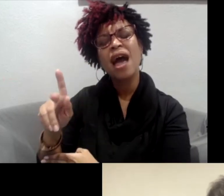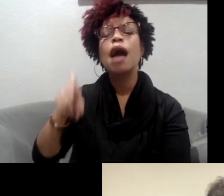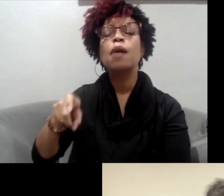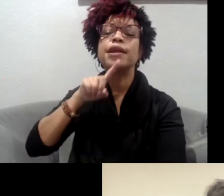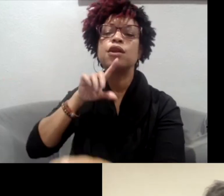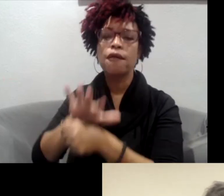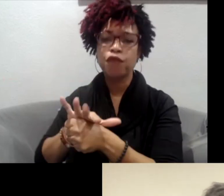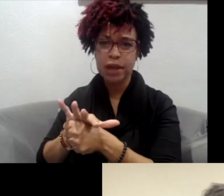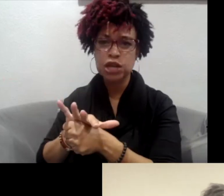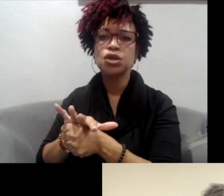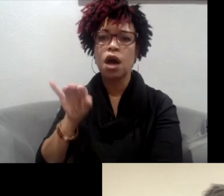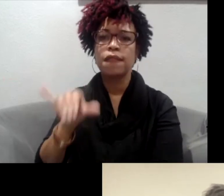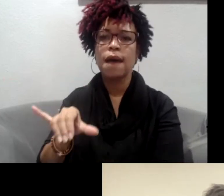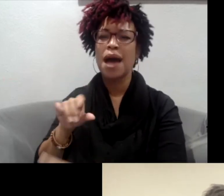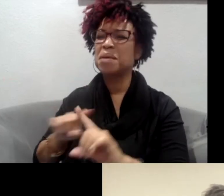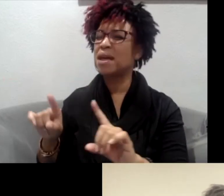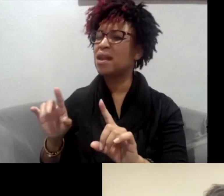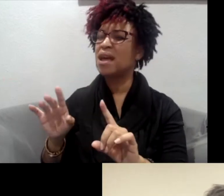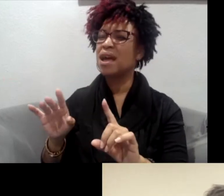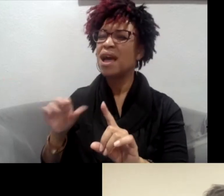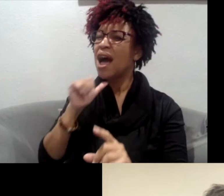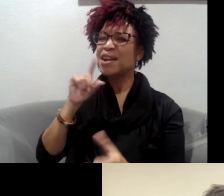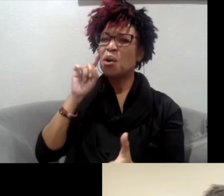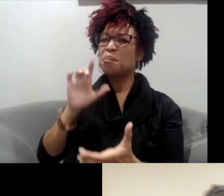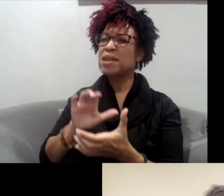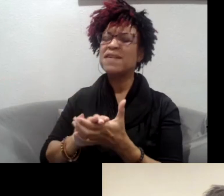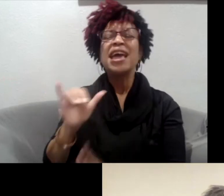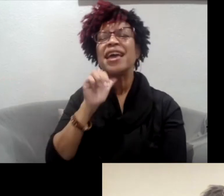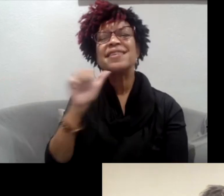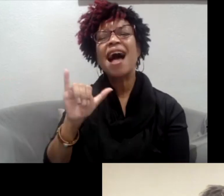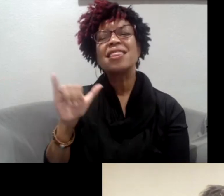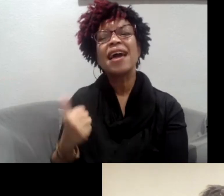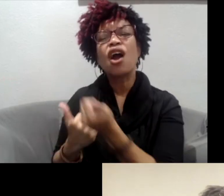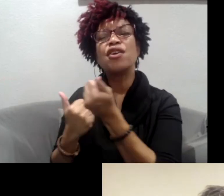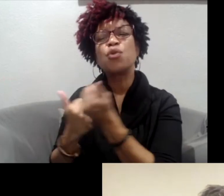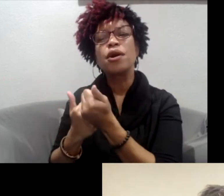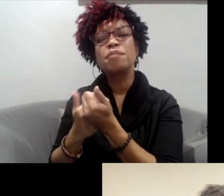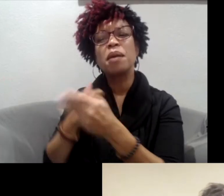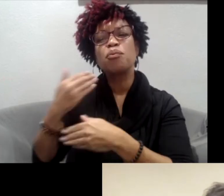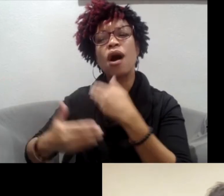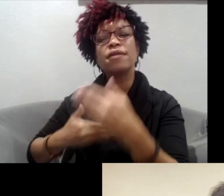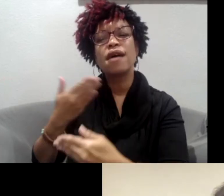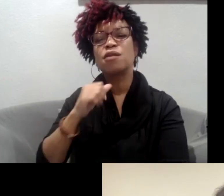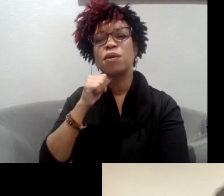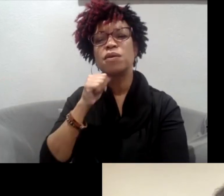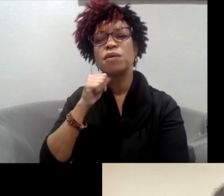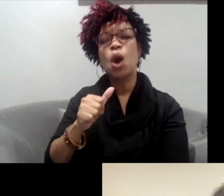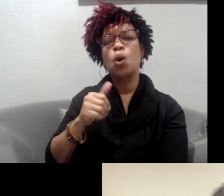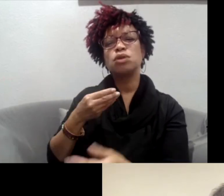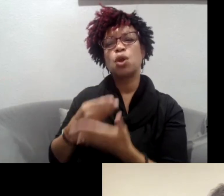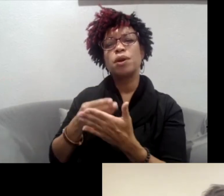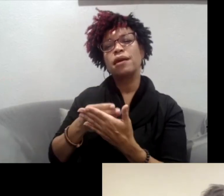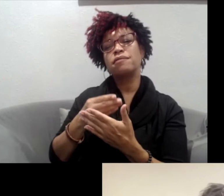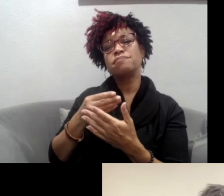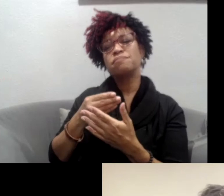on that, but I don't believe we have it's not like our endorsement process where we do not do refunds.